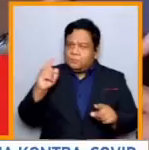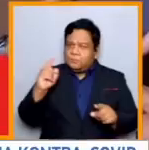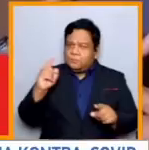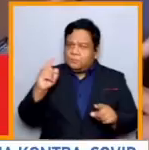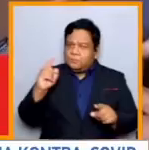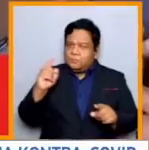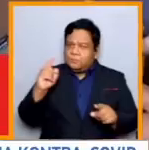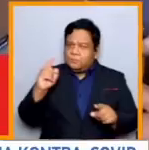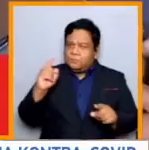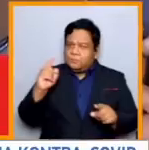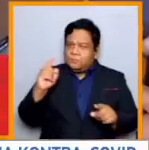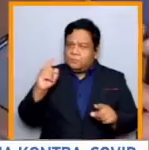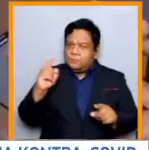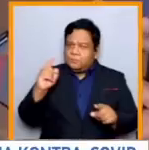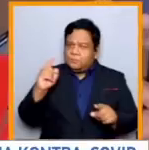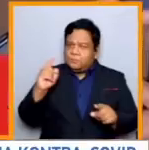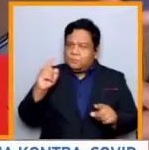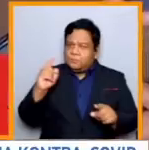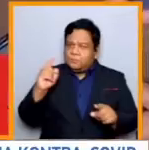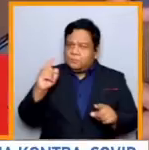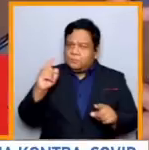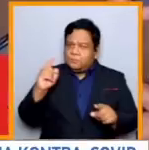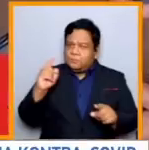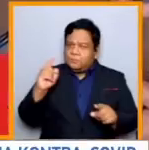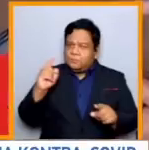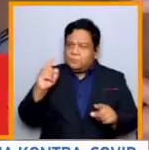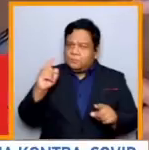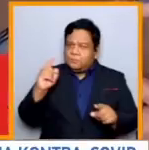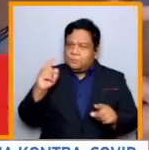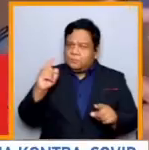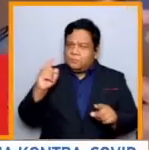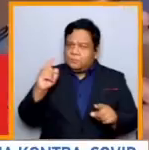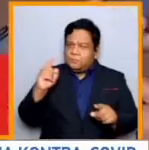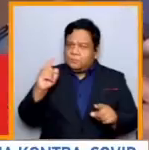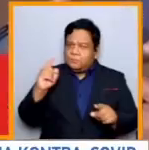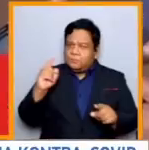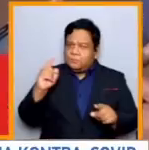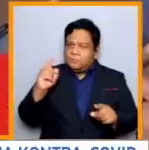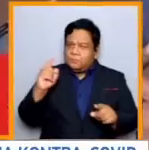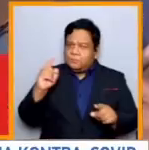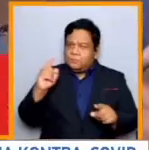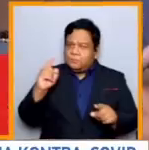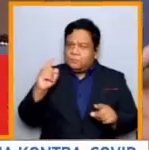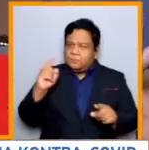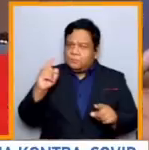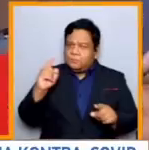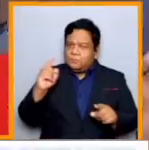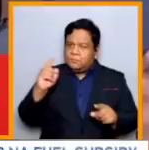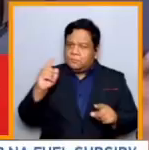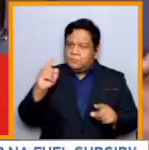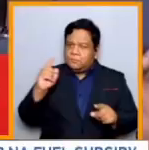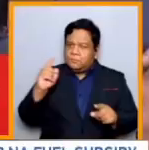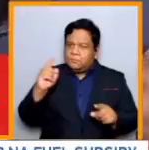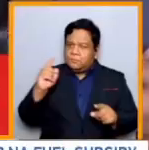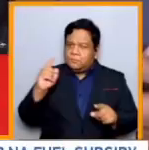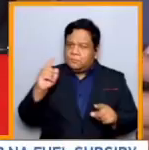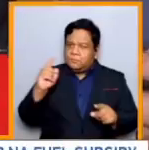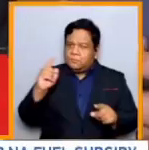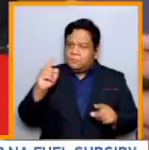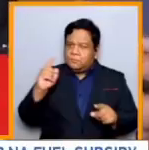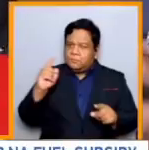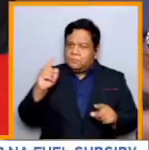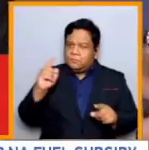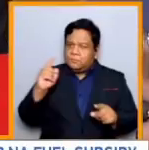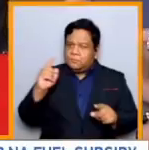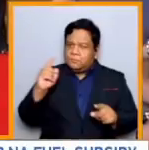the estate actually was created. When former President Marcos passed away, and it has